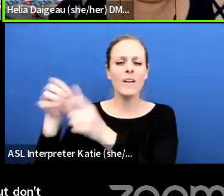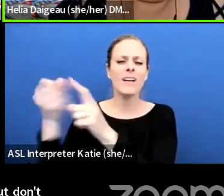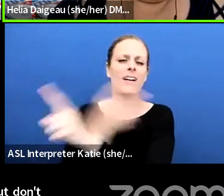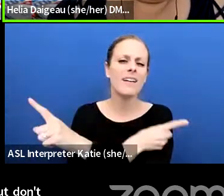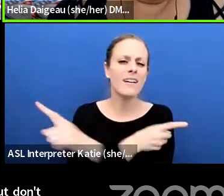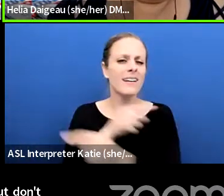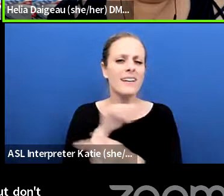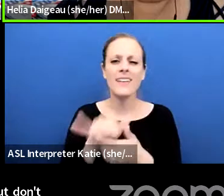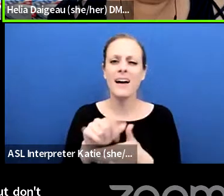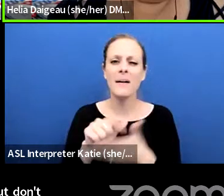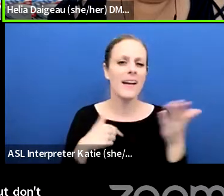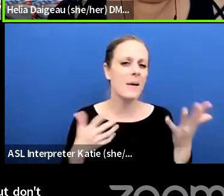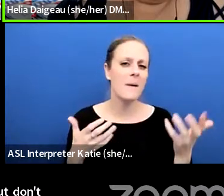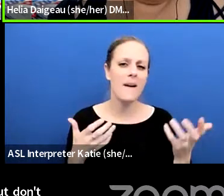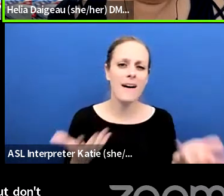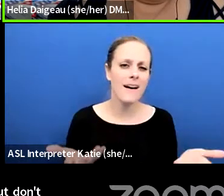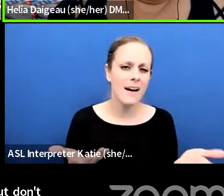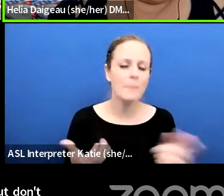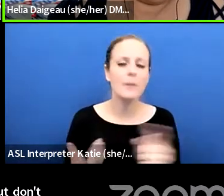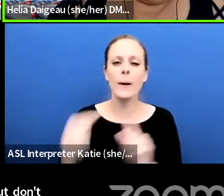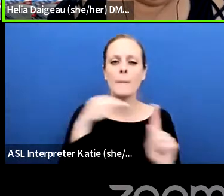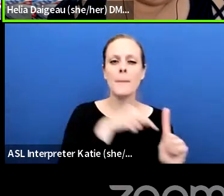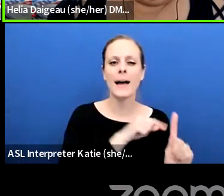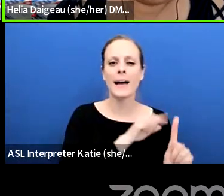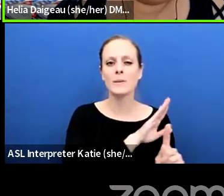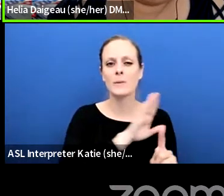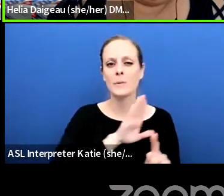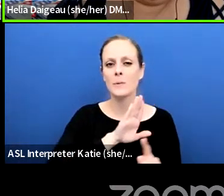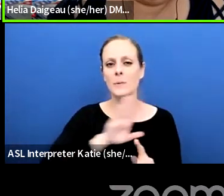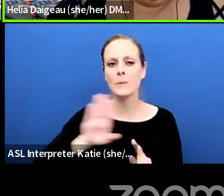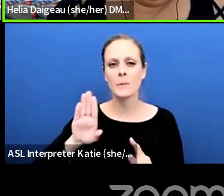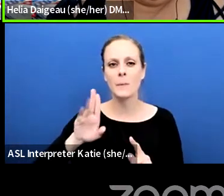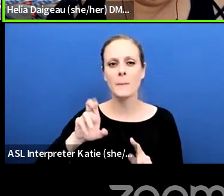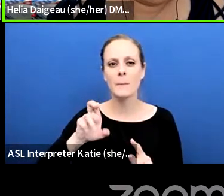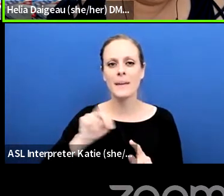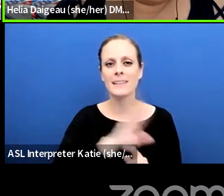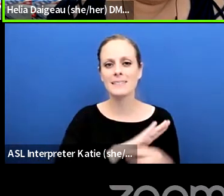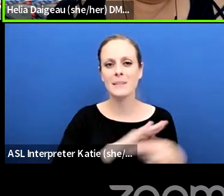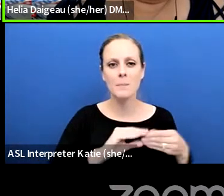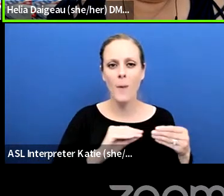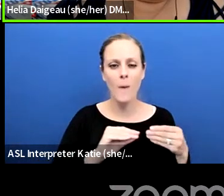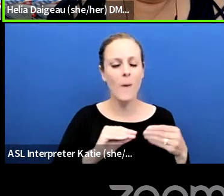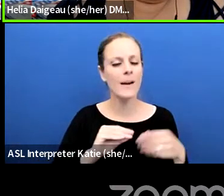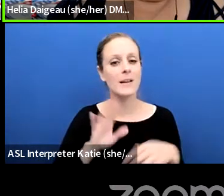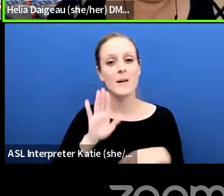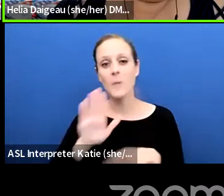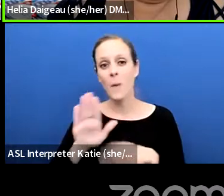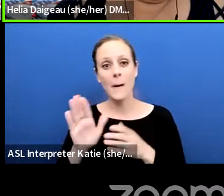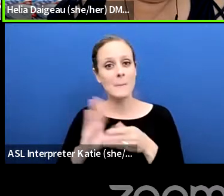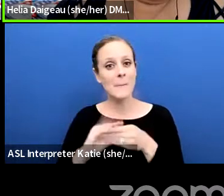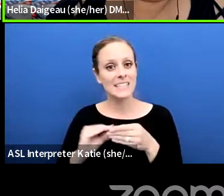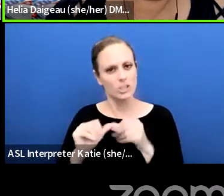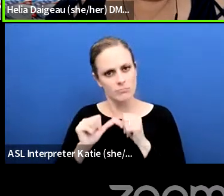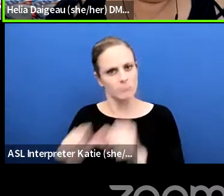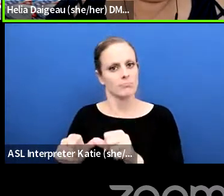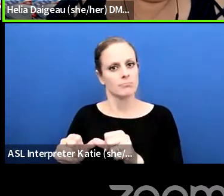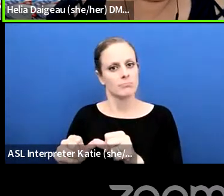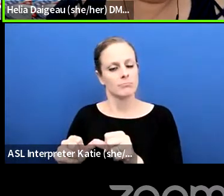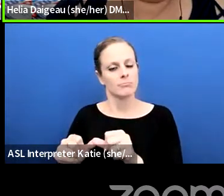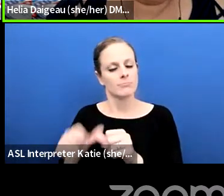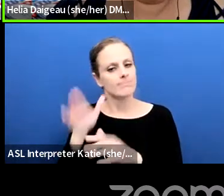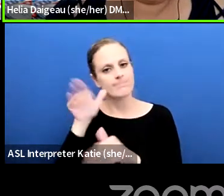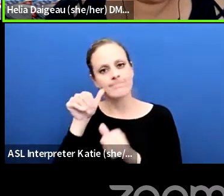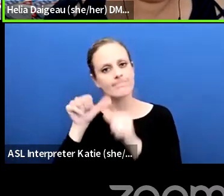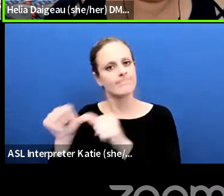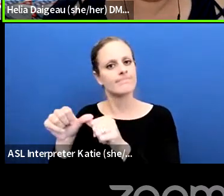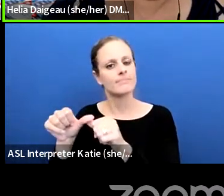think going back to what Ben said, I think just like sticking to your guns, you know, and for me, I need to